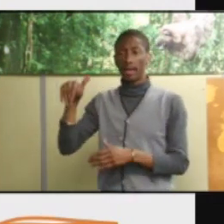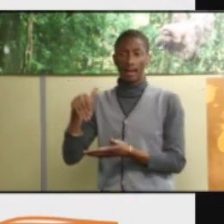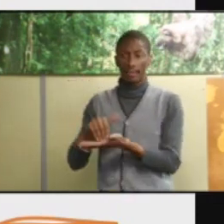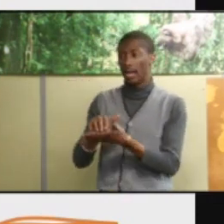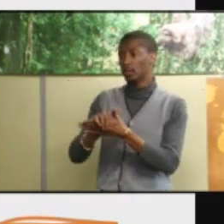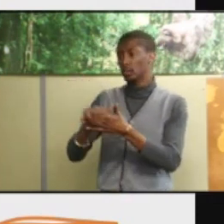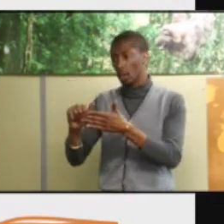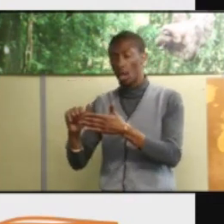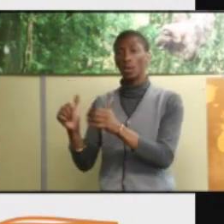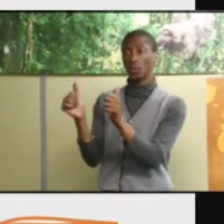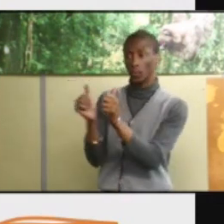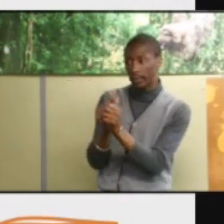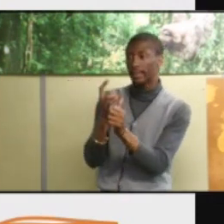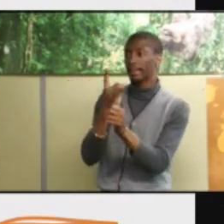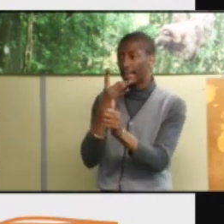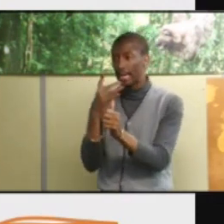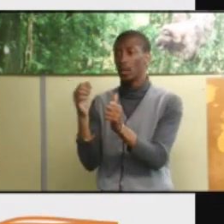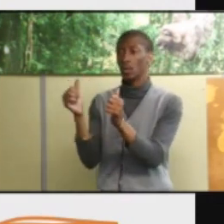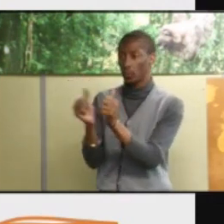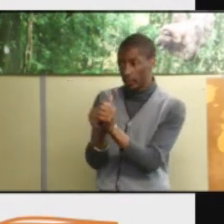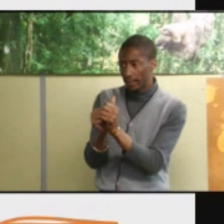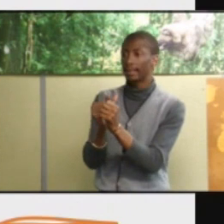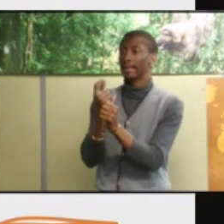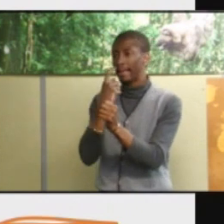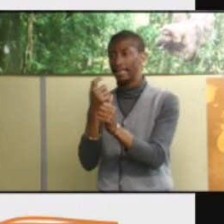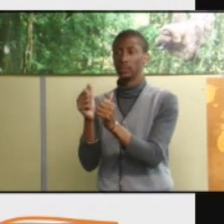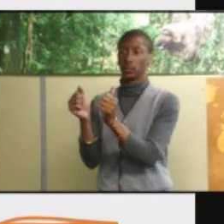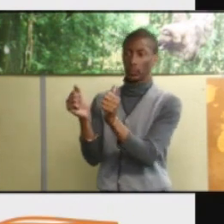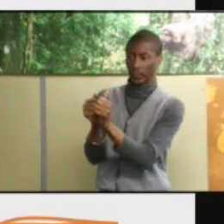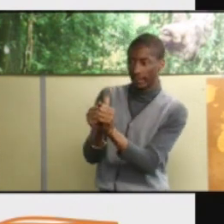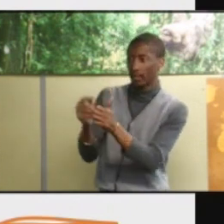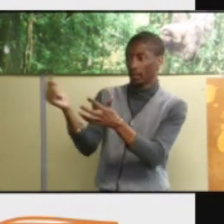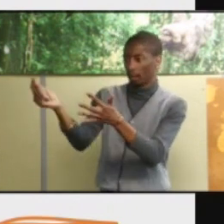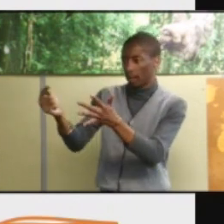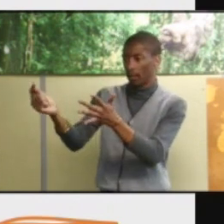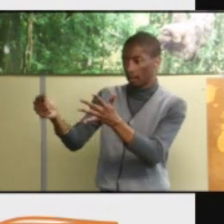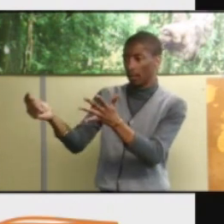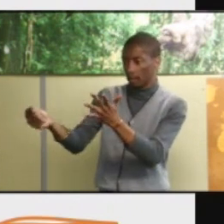had lighting and anti-reflective glass and.